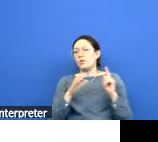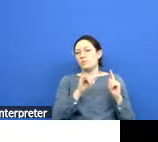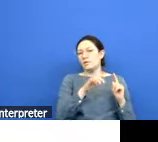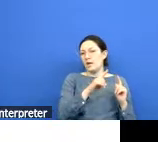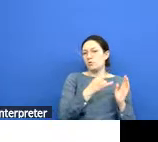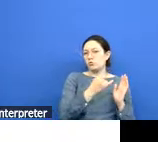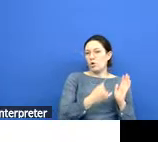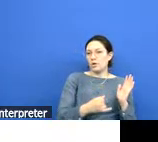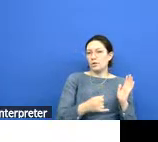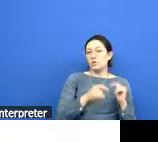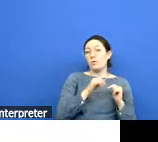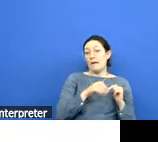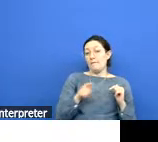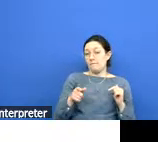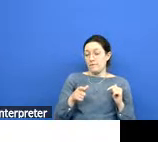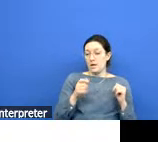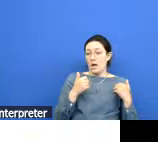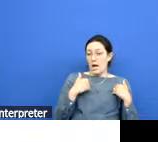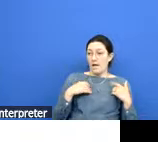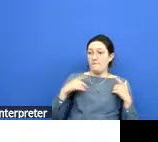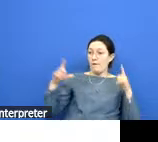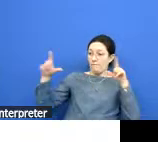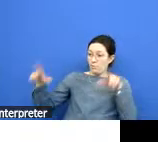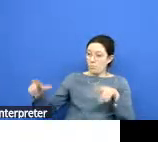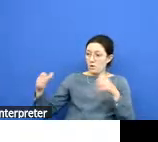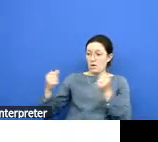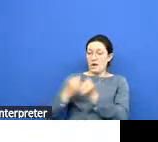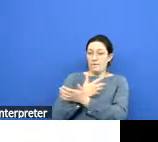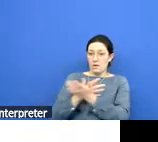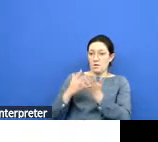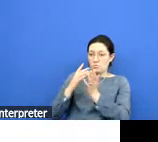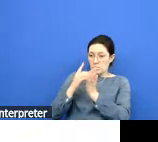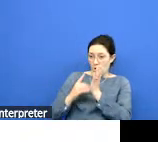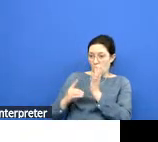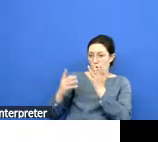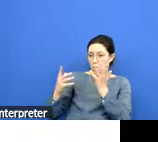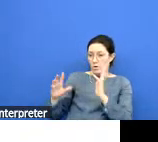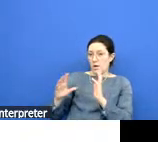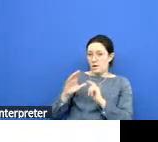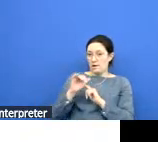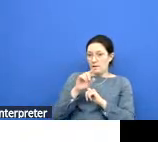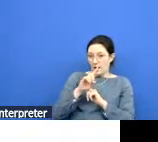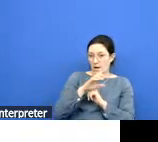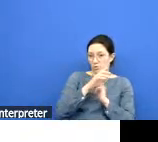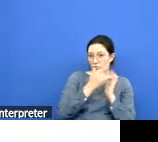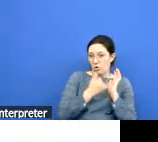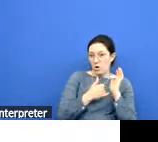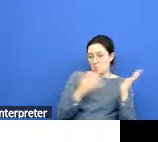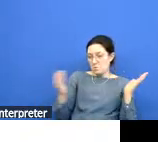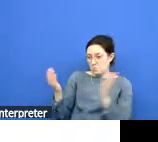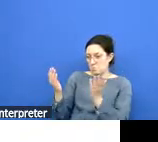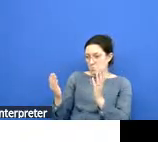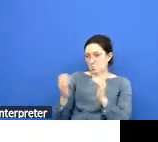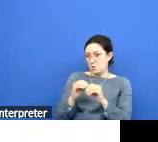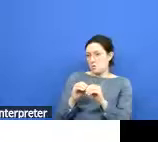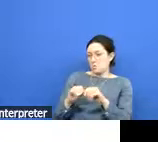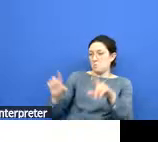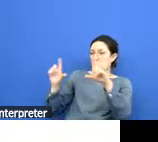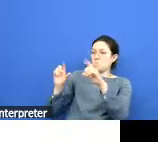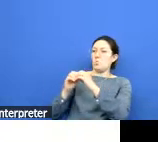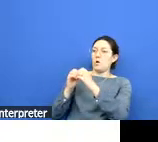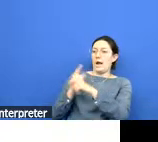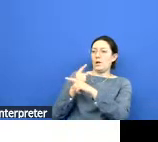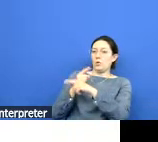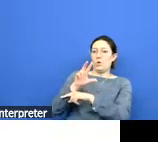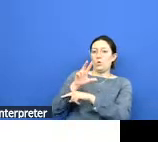they've got the footprint and say it's a 2-story building, they just put it up. But in terms of creating a more accurate